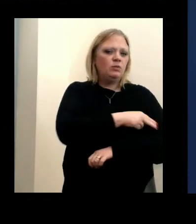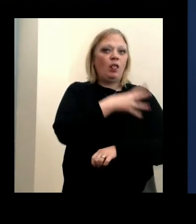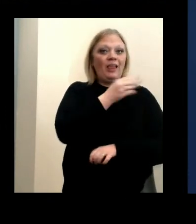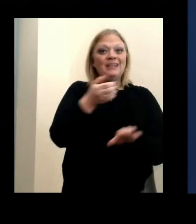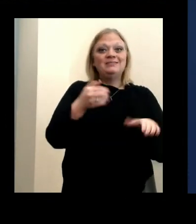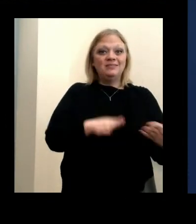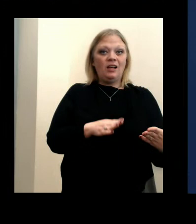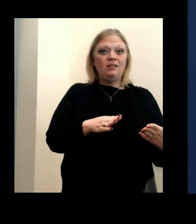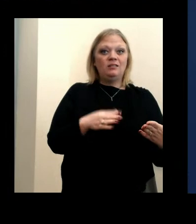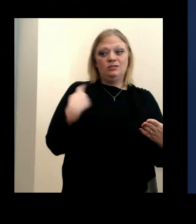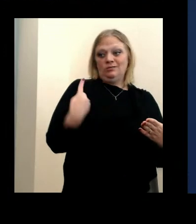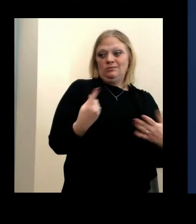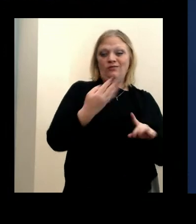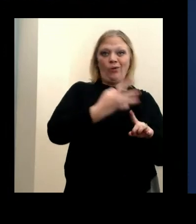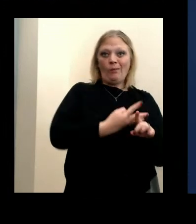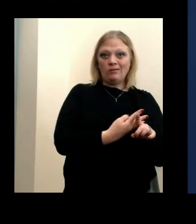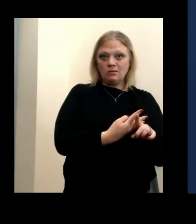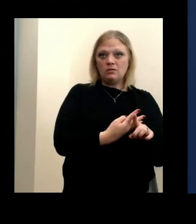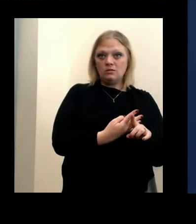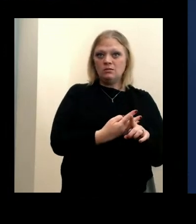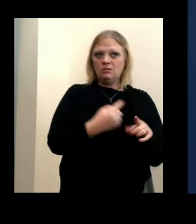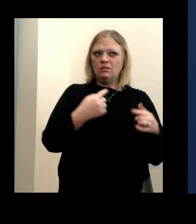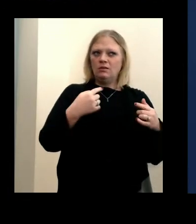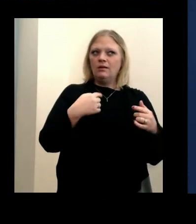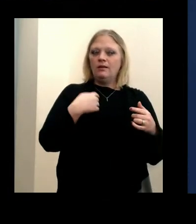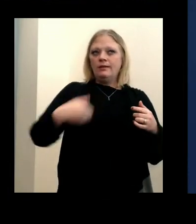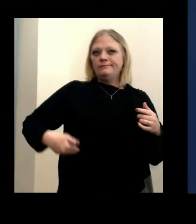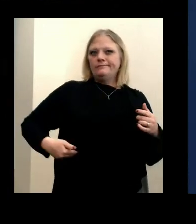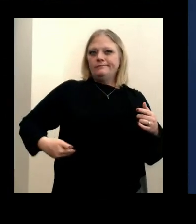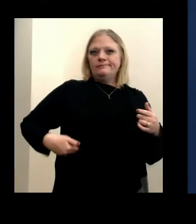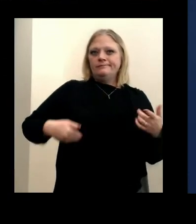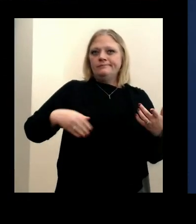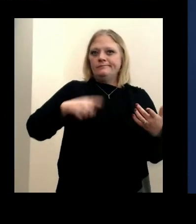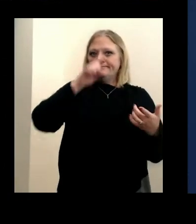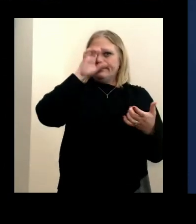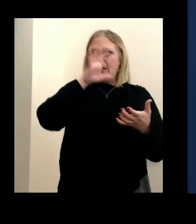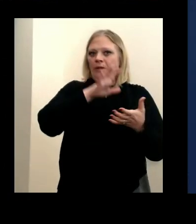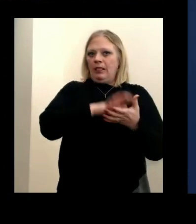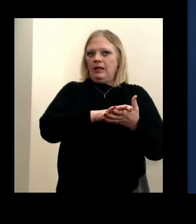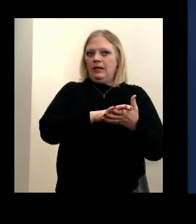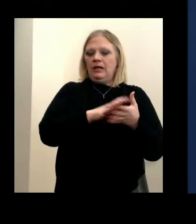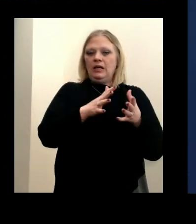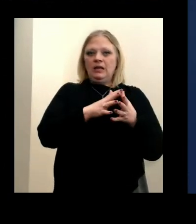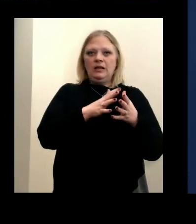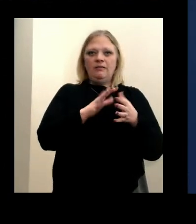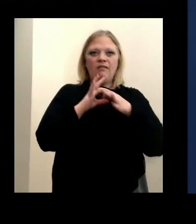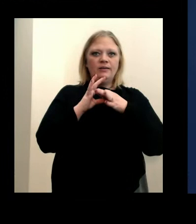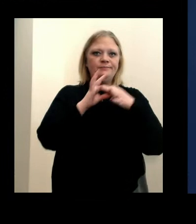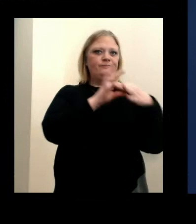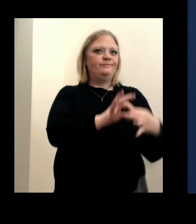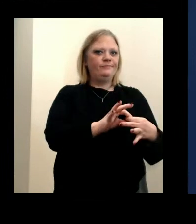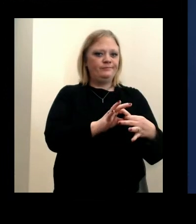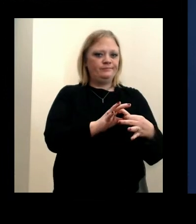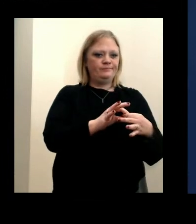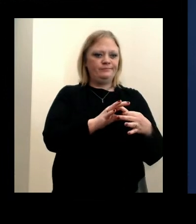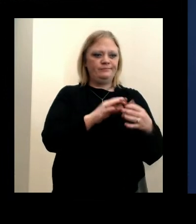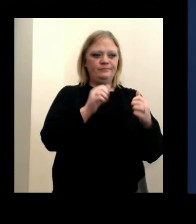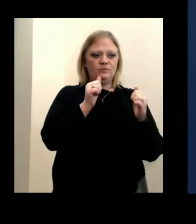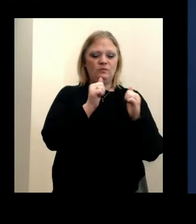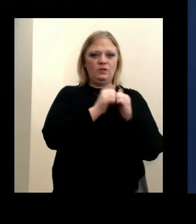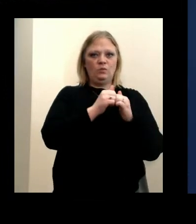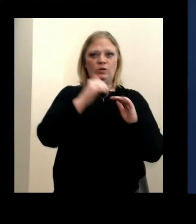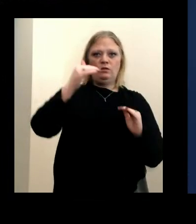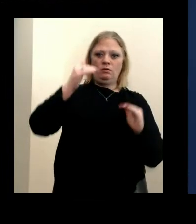months. And I do believe that it has a lot to do also with the disproportionate amount